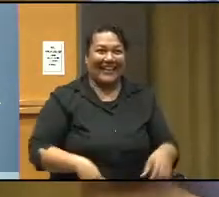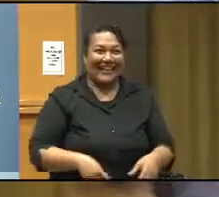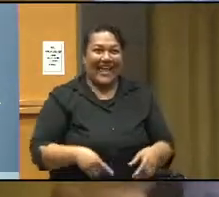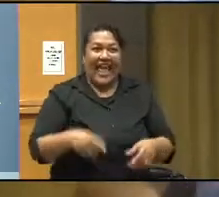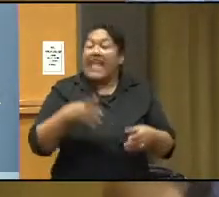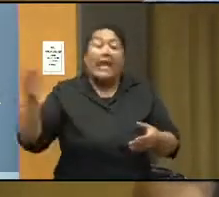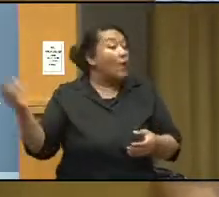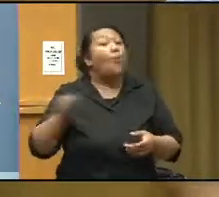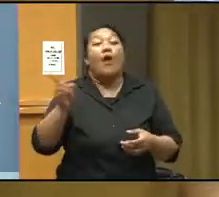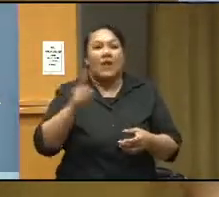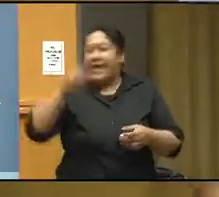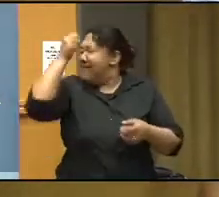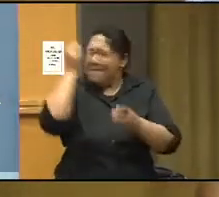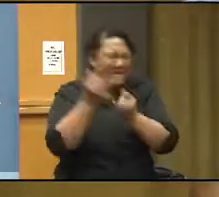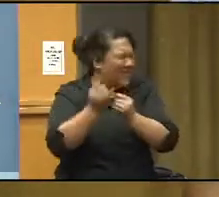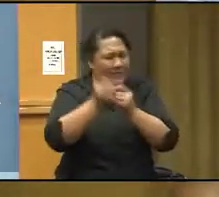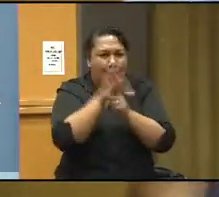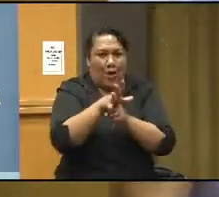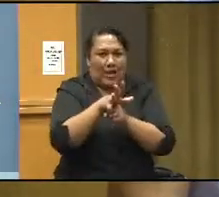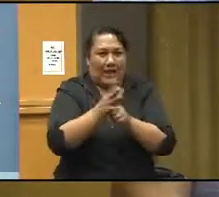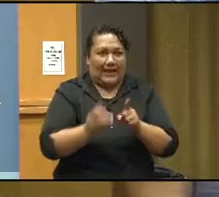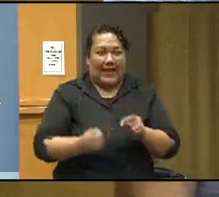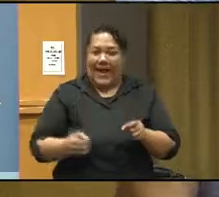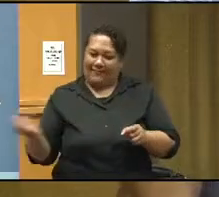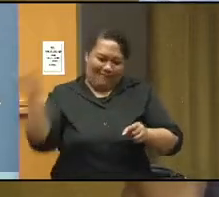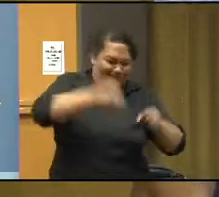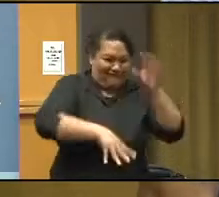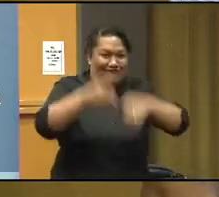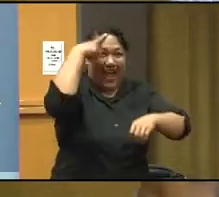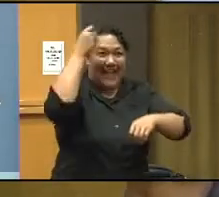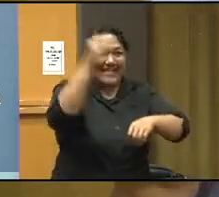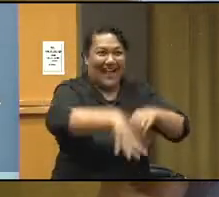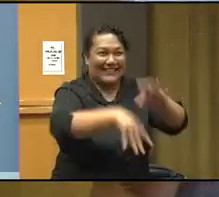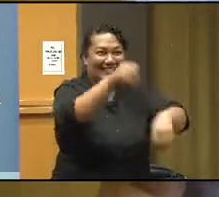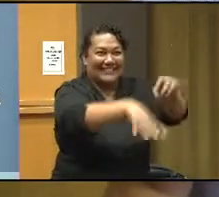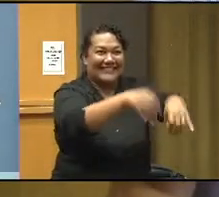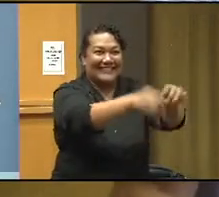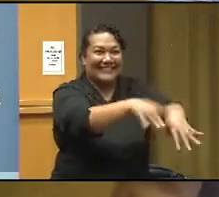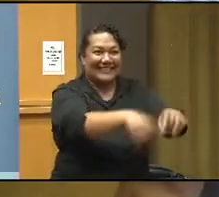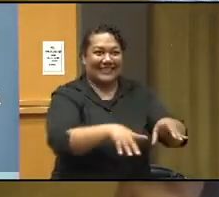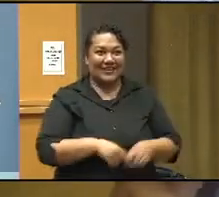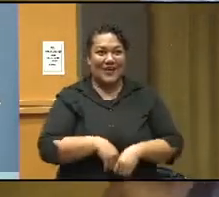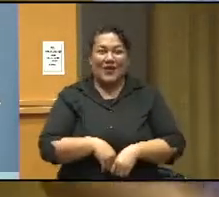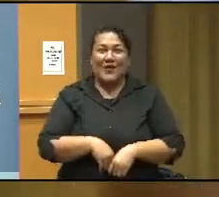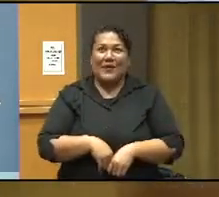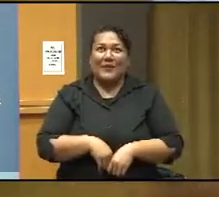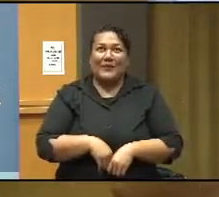innovative ideas of that. So I call that a mock collective bargaining agreement. And some of them would